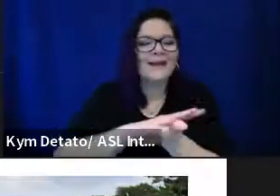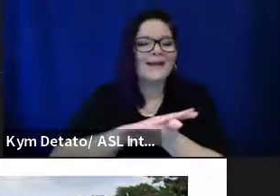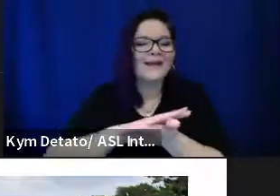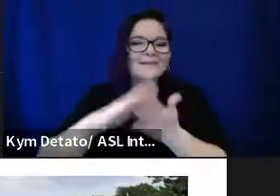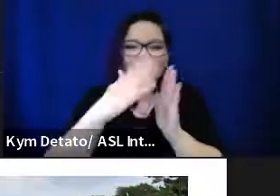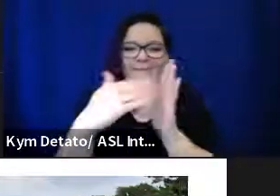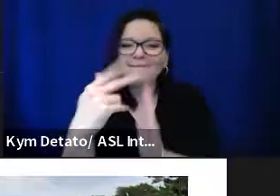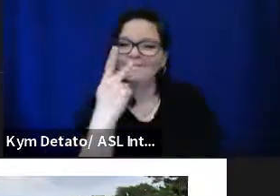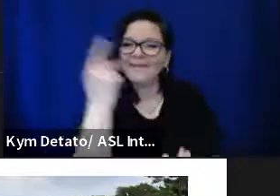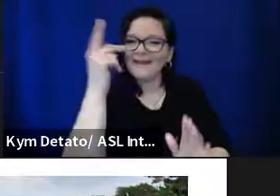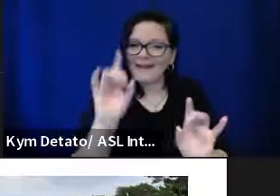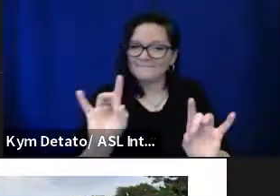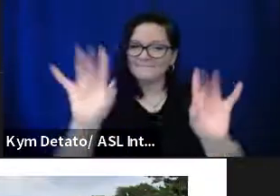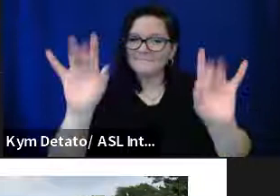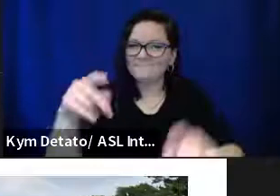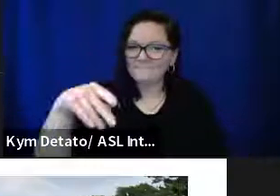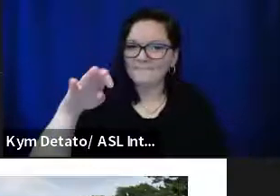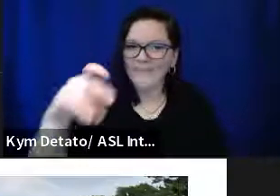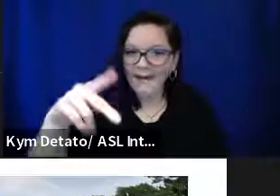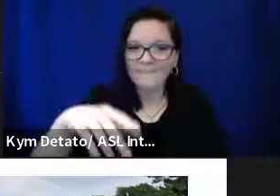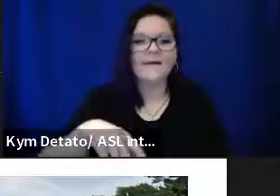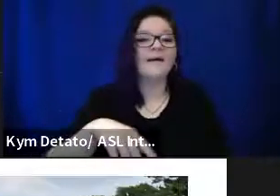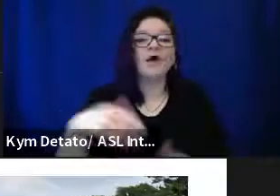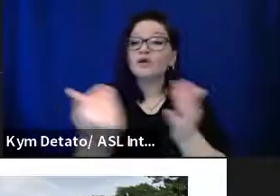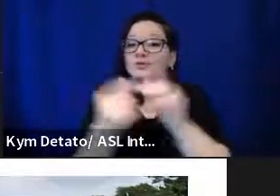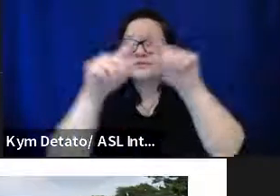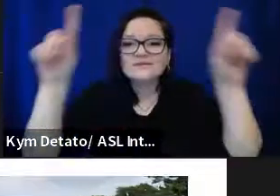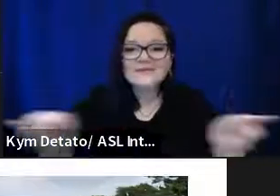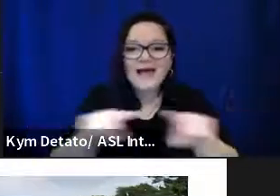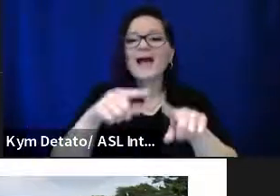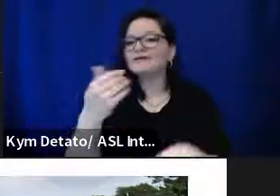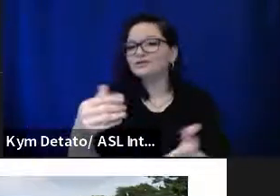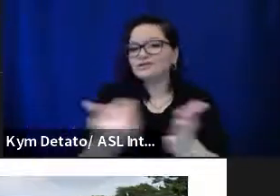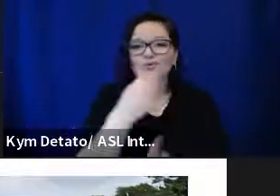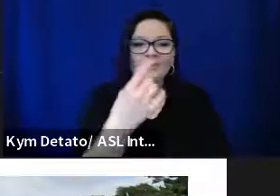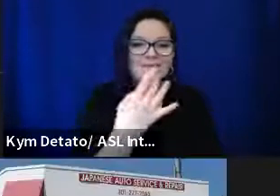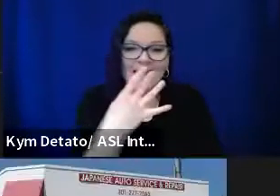paint, so that really pops, add new signage and lighting to their building as well.